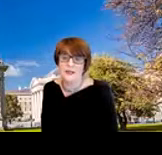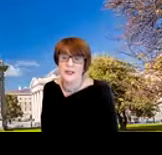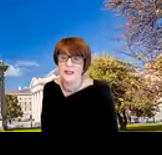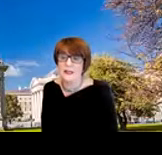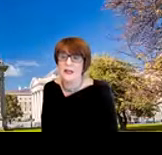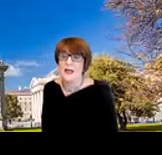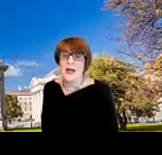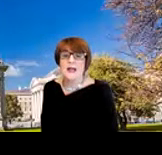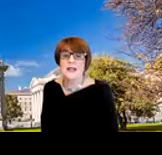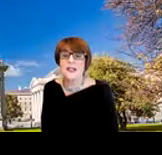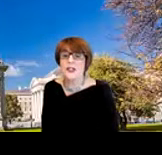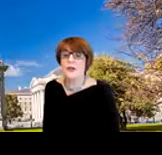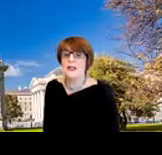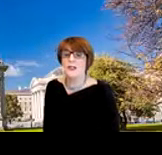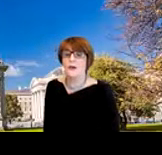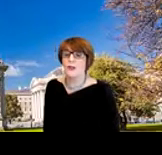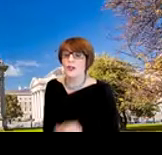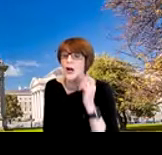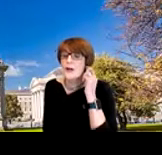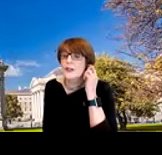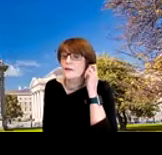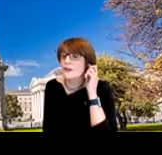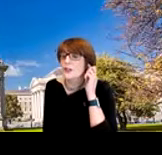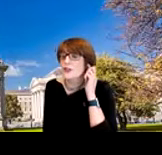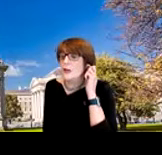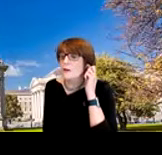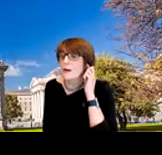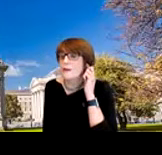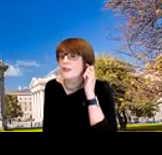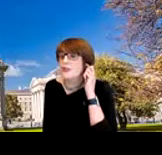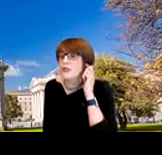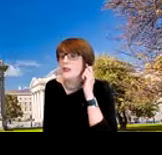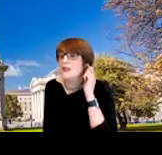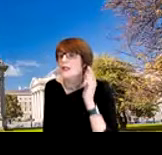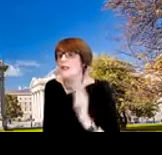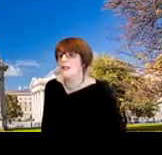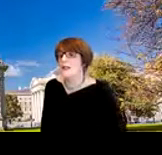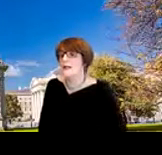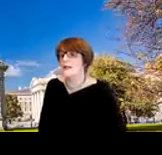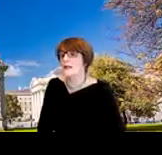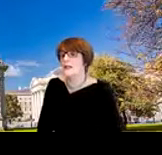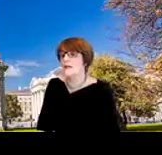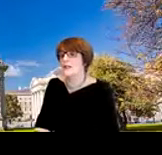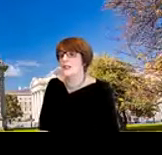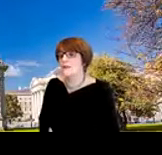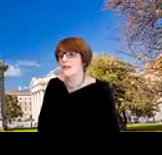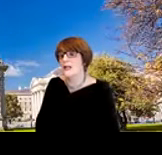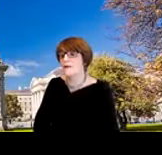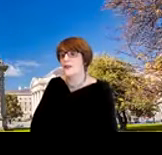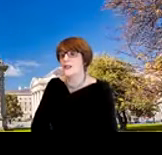type settings. Testing rates were much higher than for the general population at TILDA